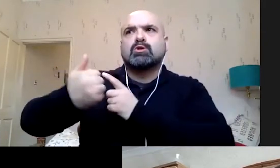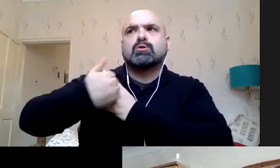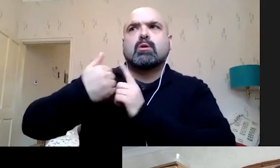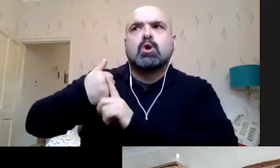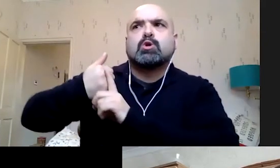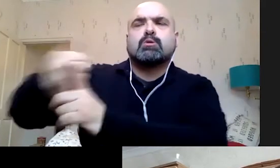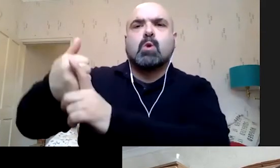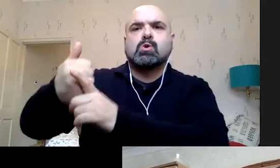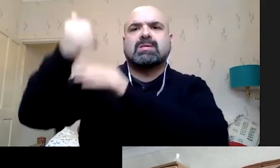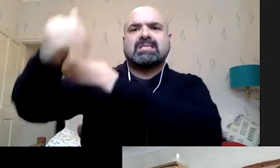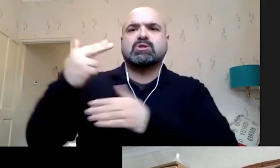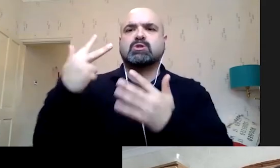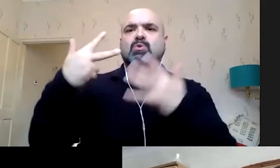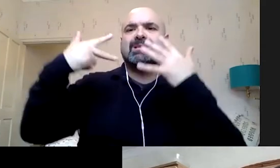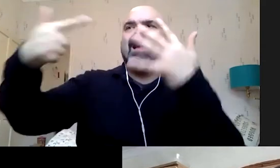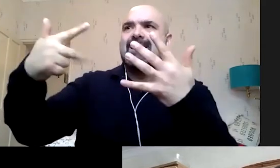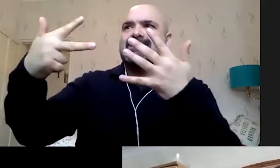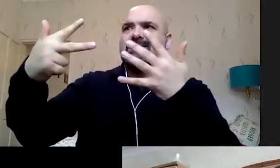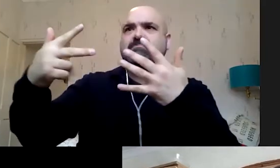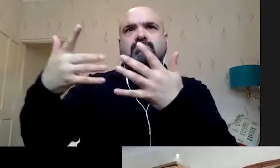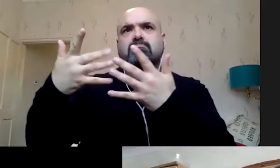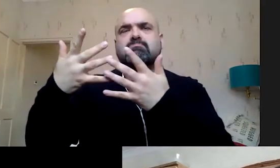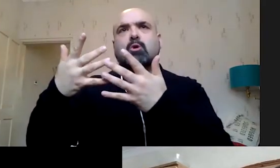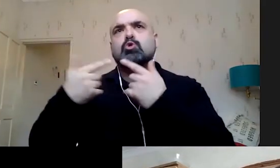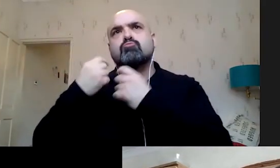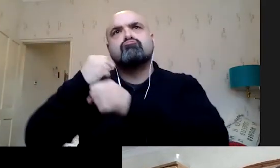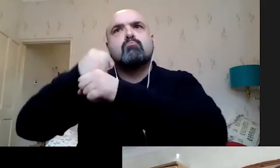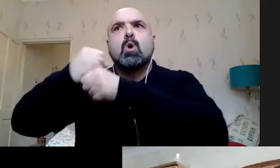went further than it to promote homophobia?